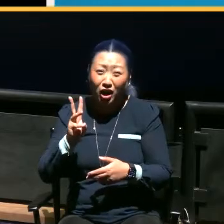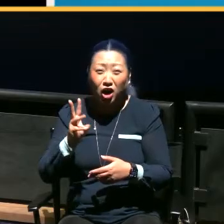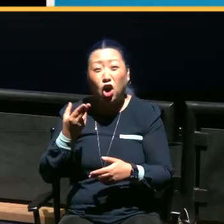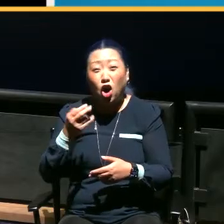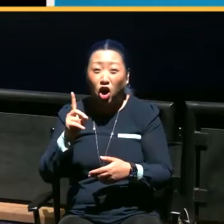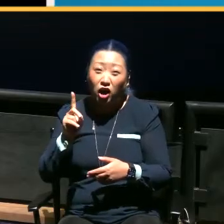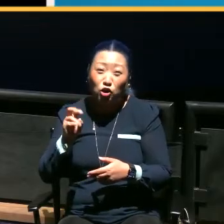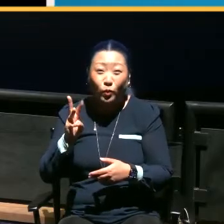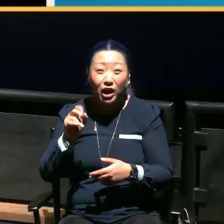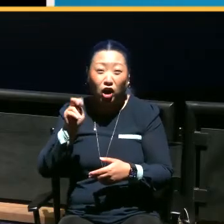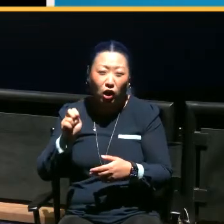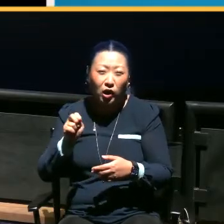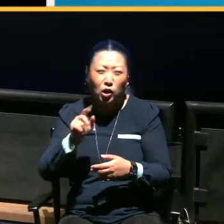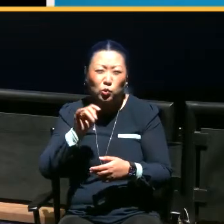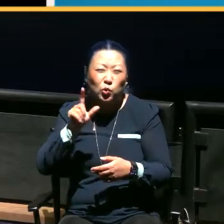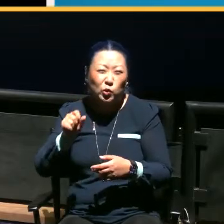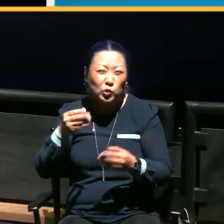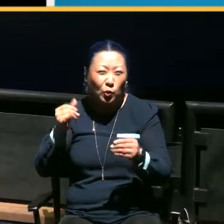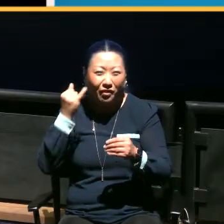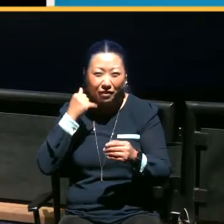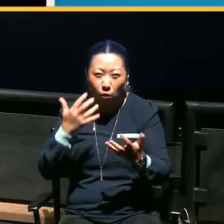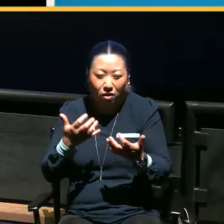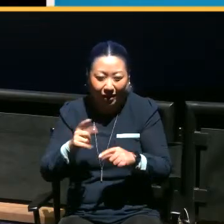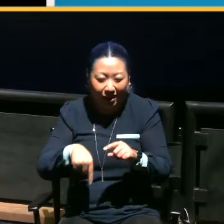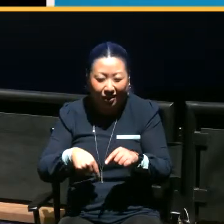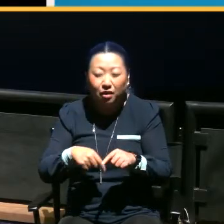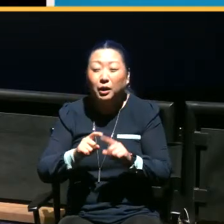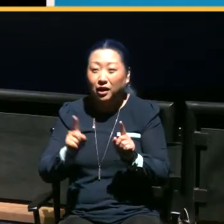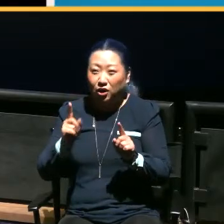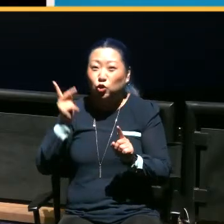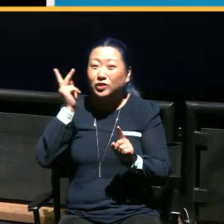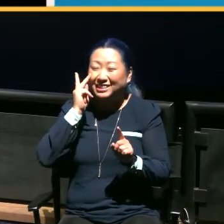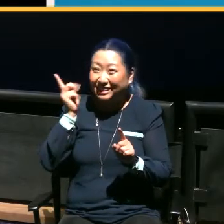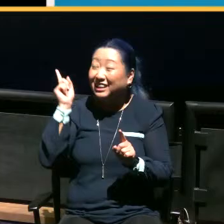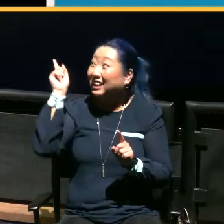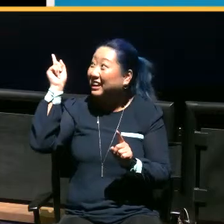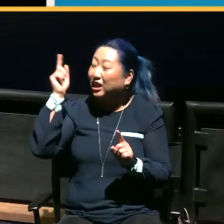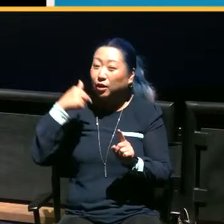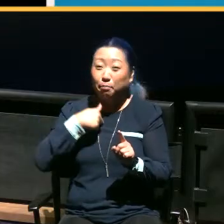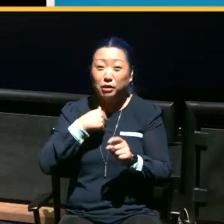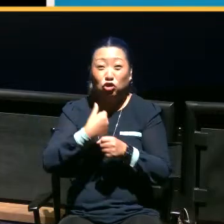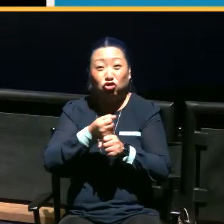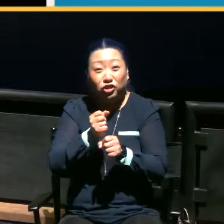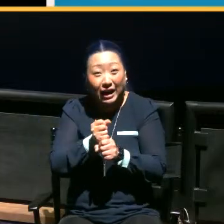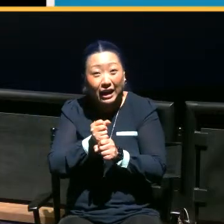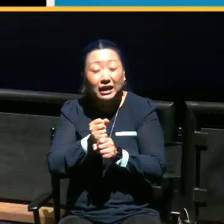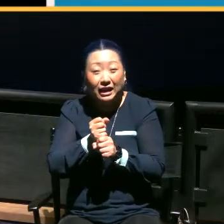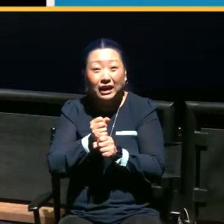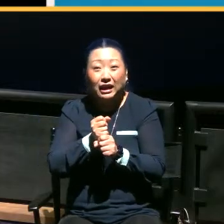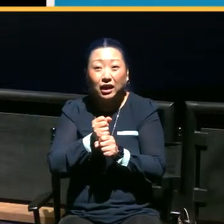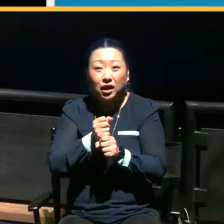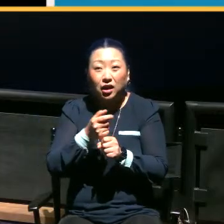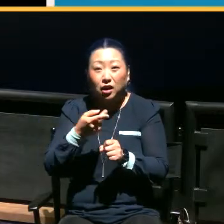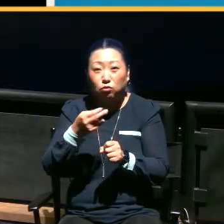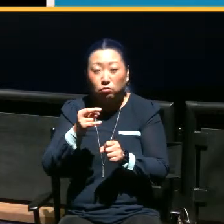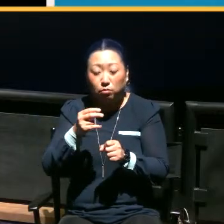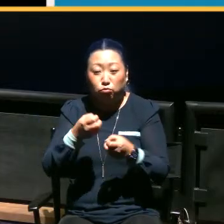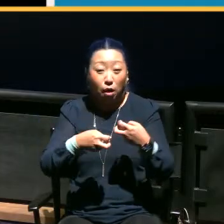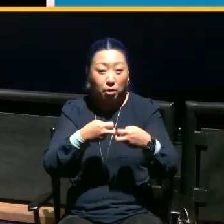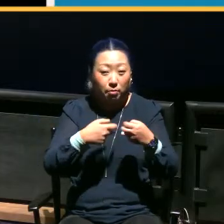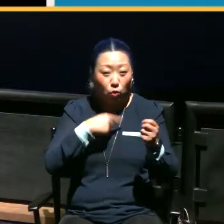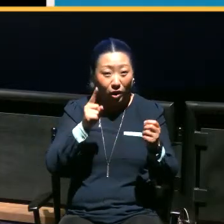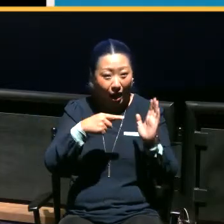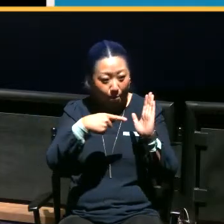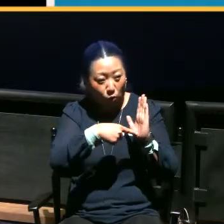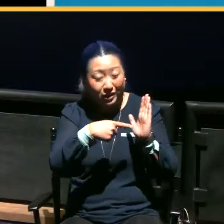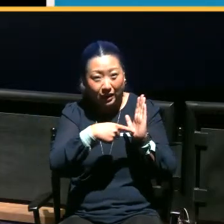up with a solution. I want to show you some spacewalking tape here, and then you'll see me creating the problem. I'll point it out, and then the solution we have here.